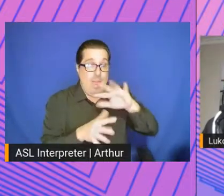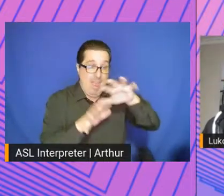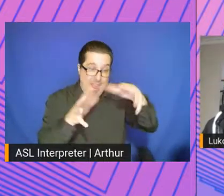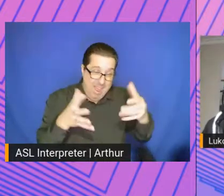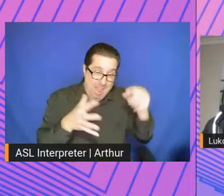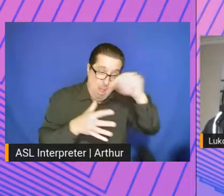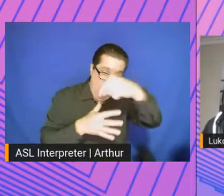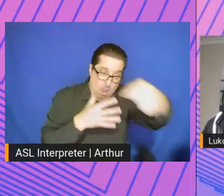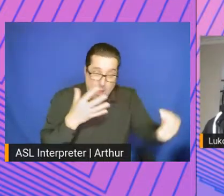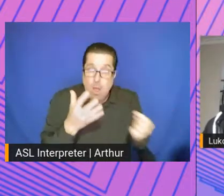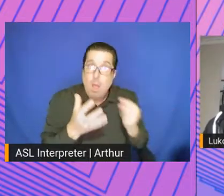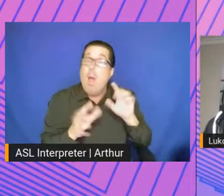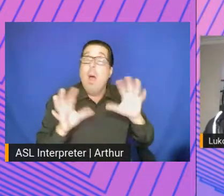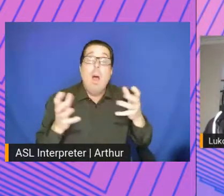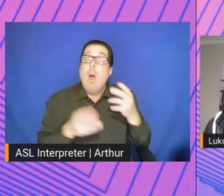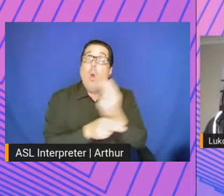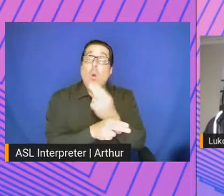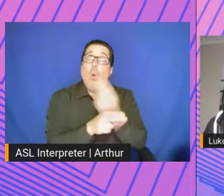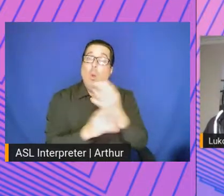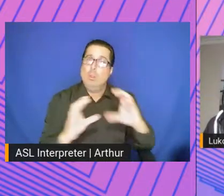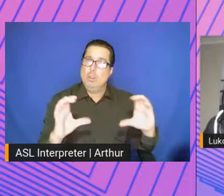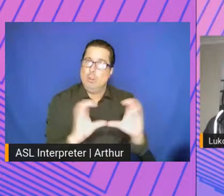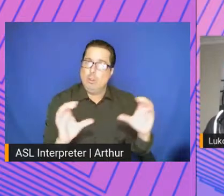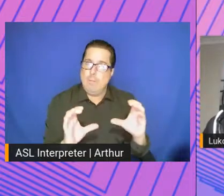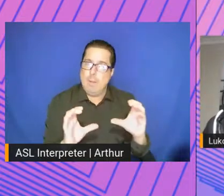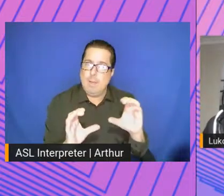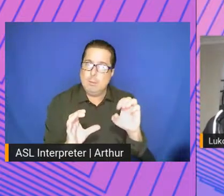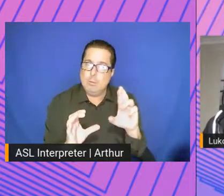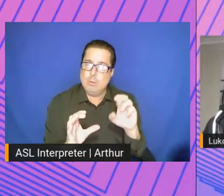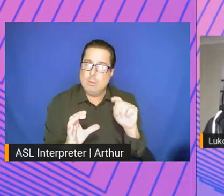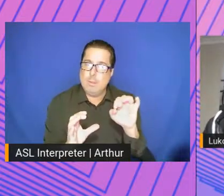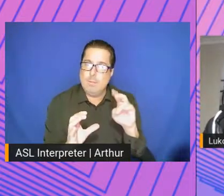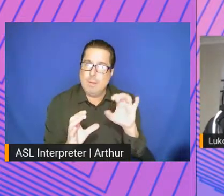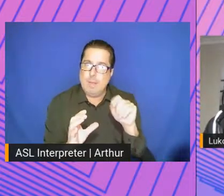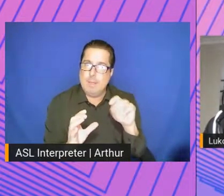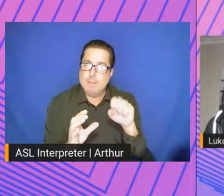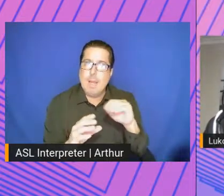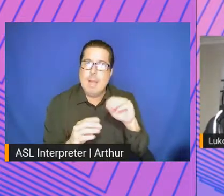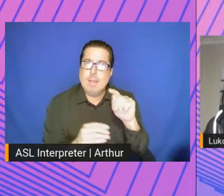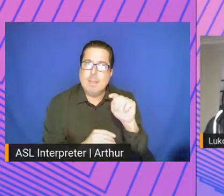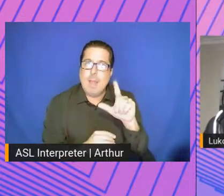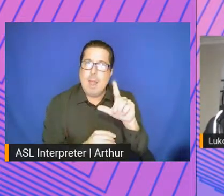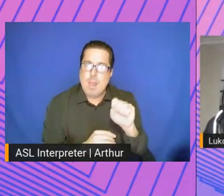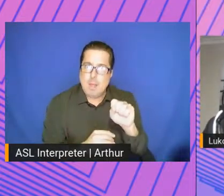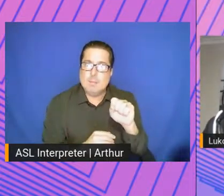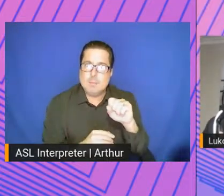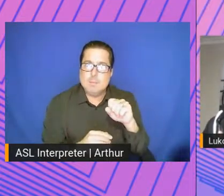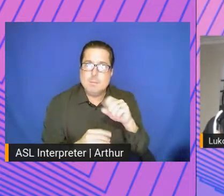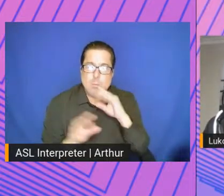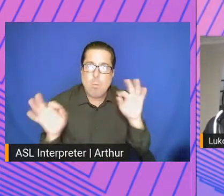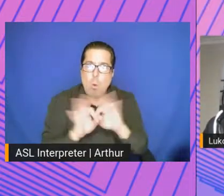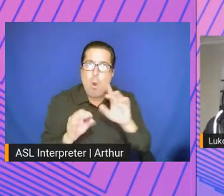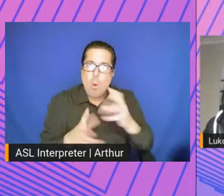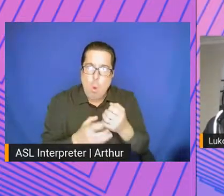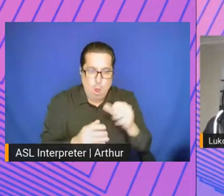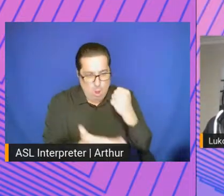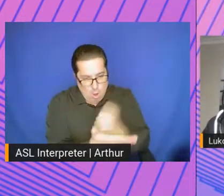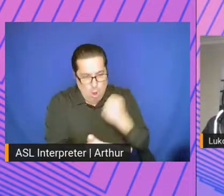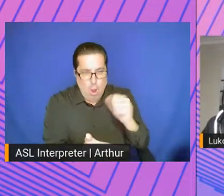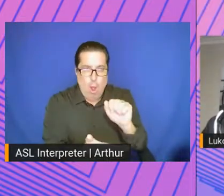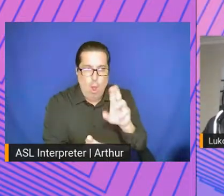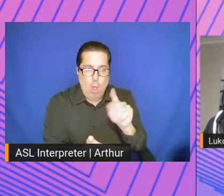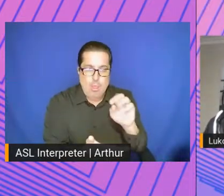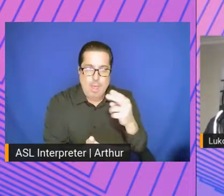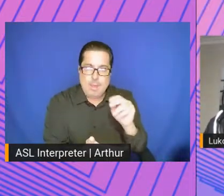you're making use of certificates, and you're also applying TLS essentially, because you want to have authentication and secure data